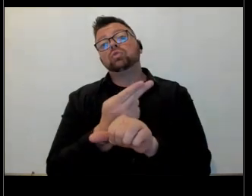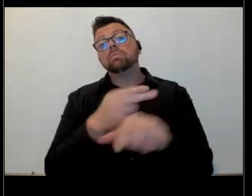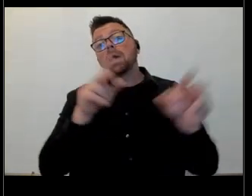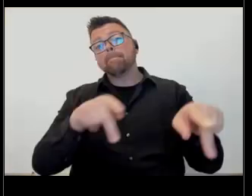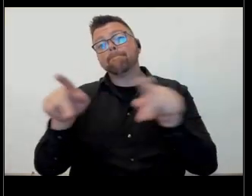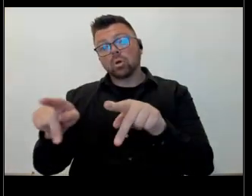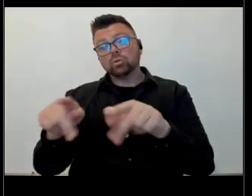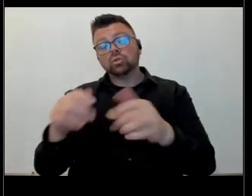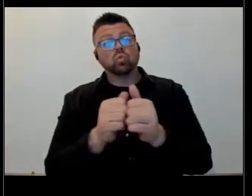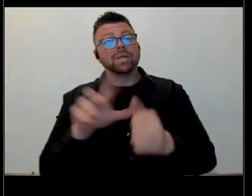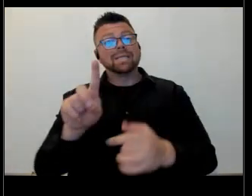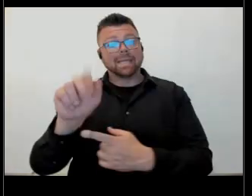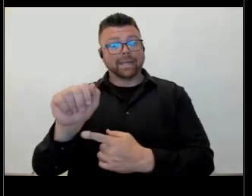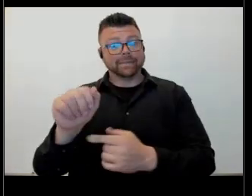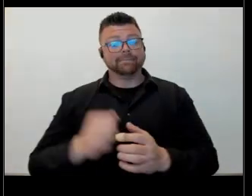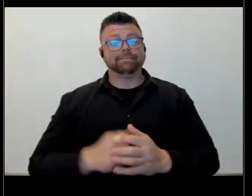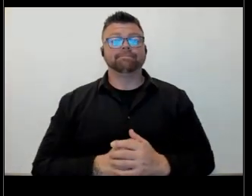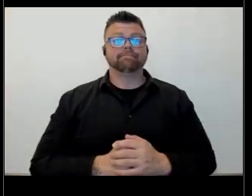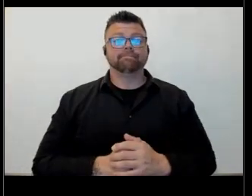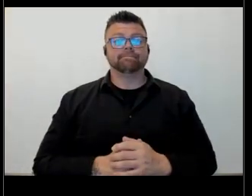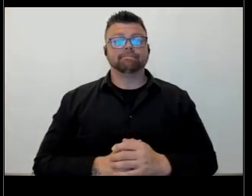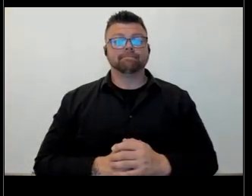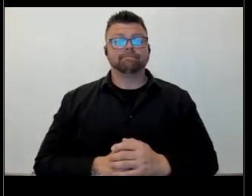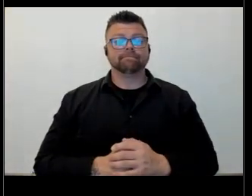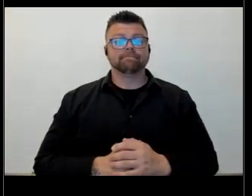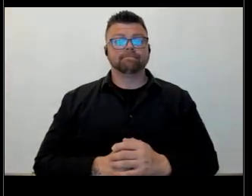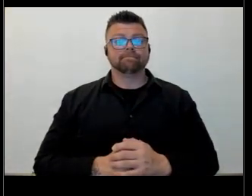with disabilities.